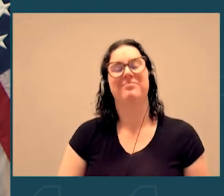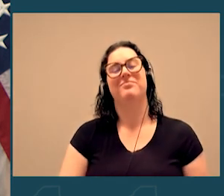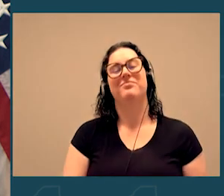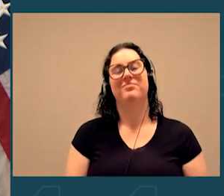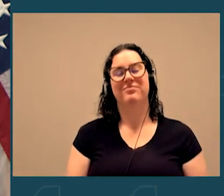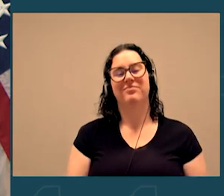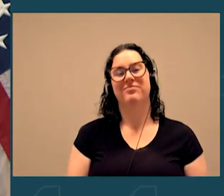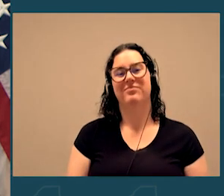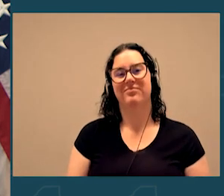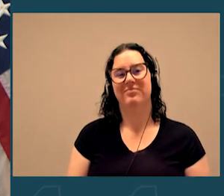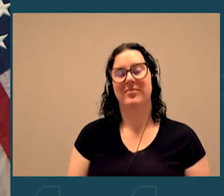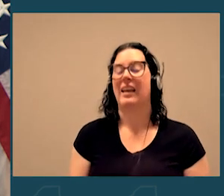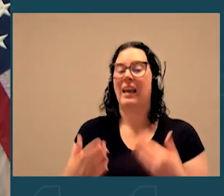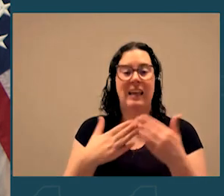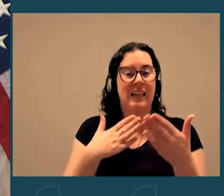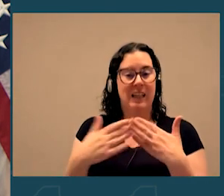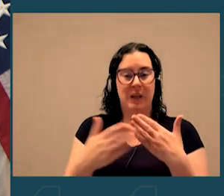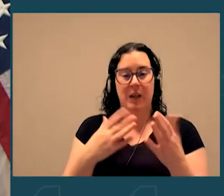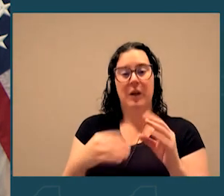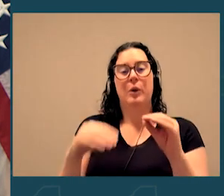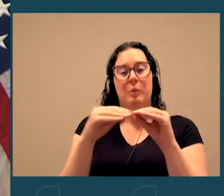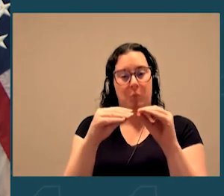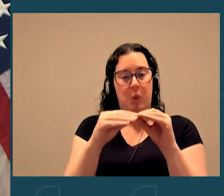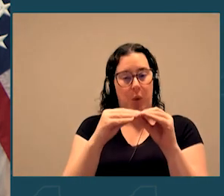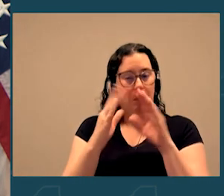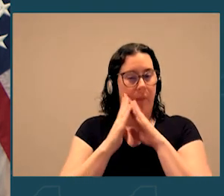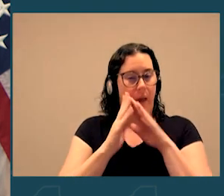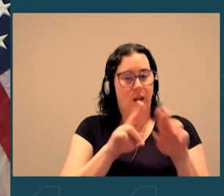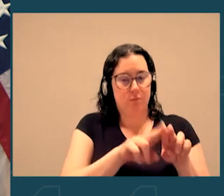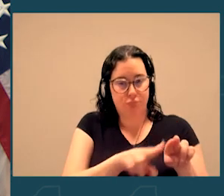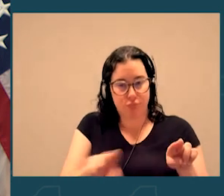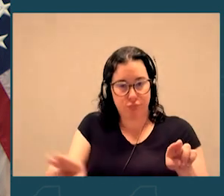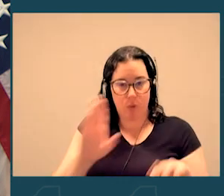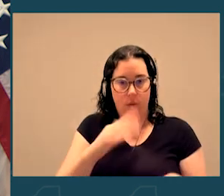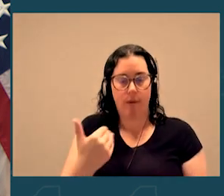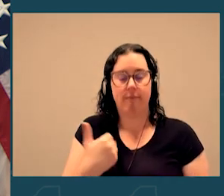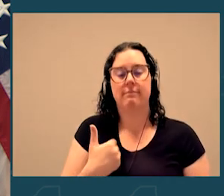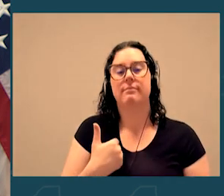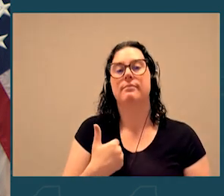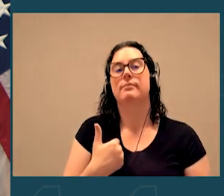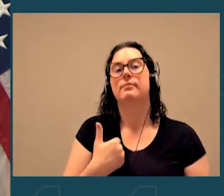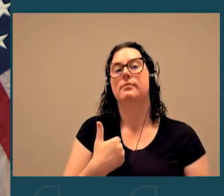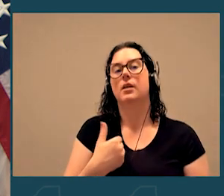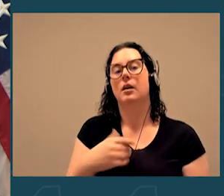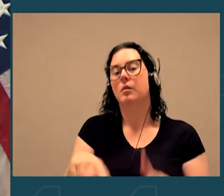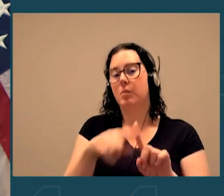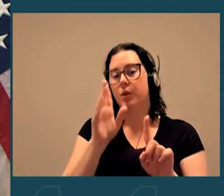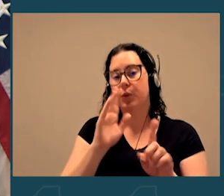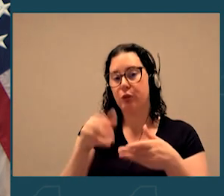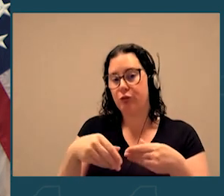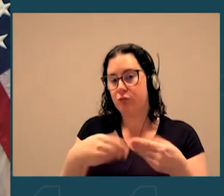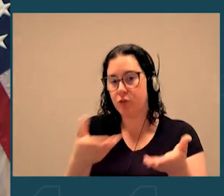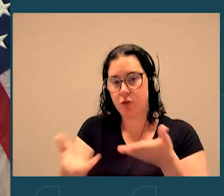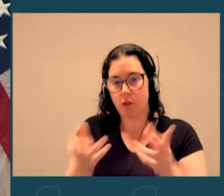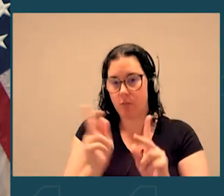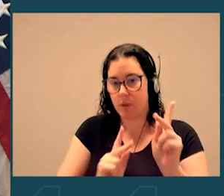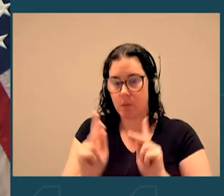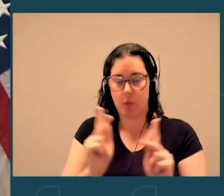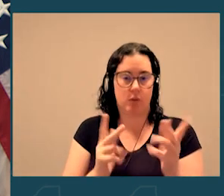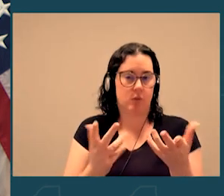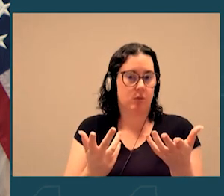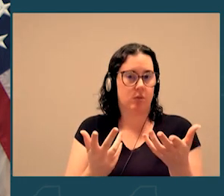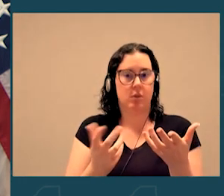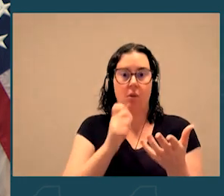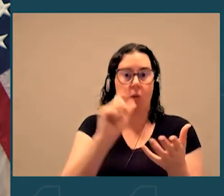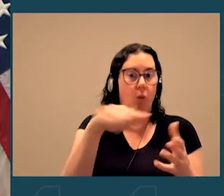So more beds online, that's just a start. And also, you know, we're going to continue serving people any way we can. Outpatient services,